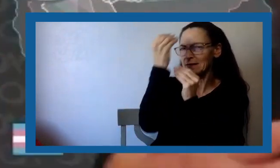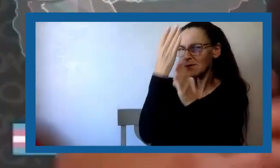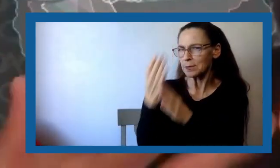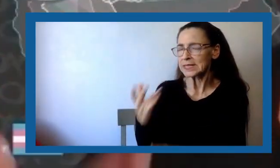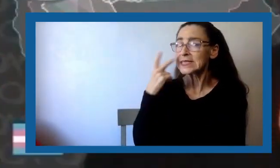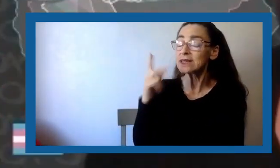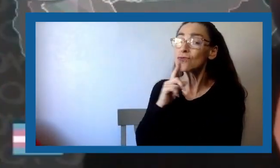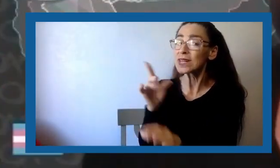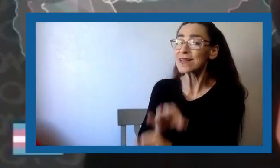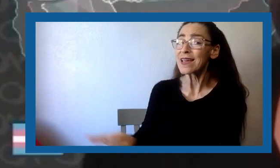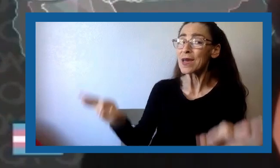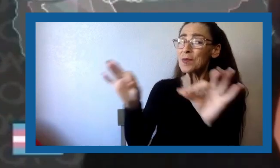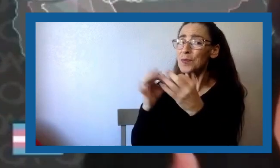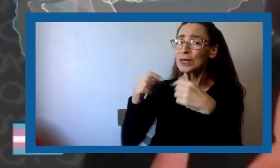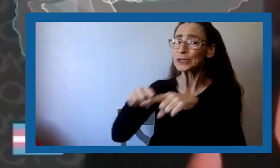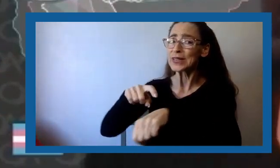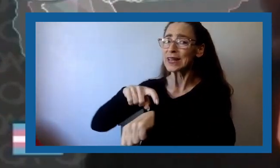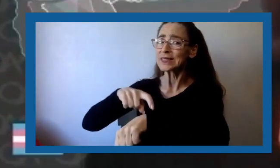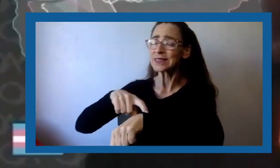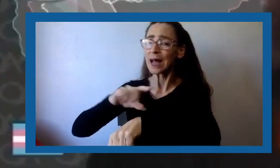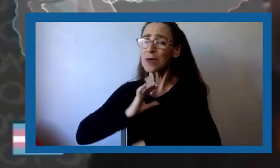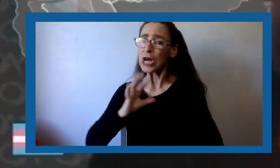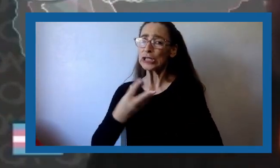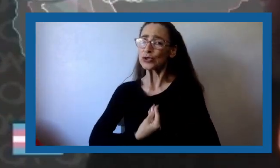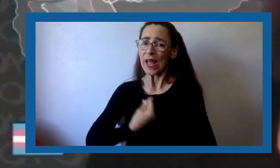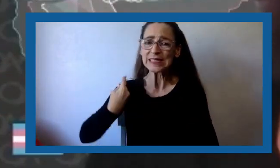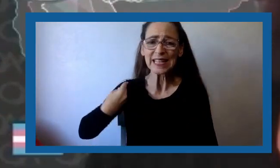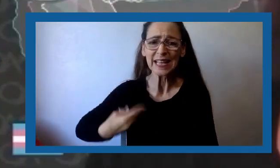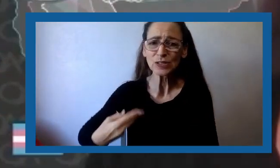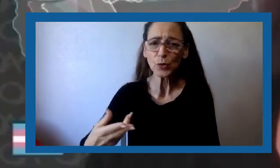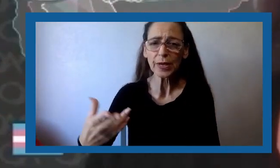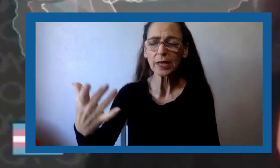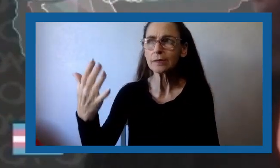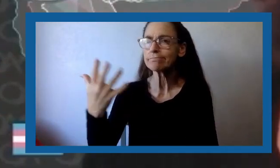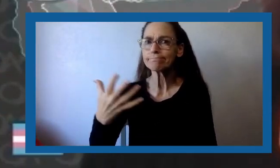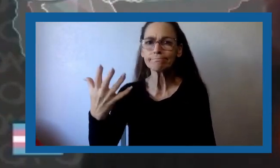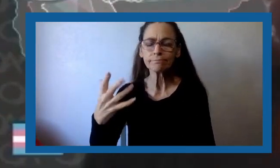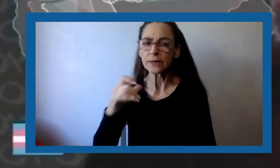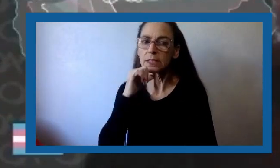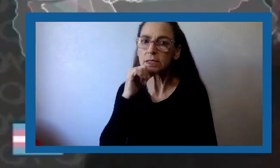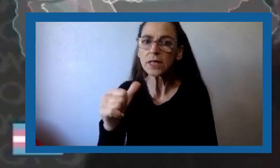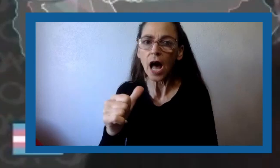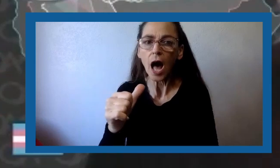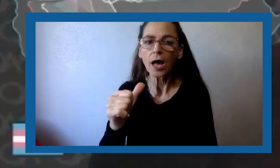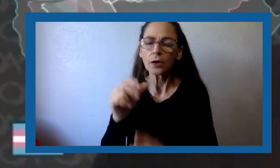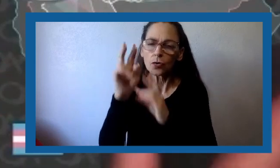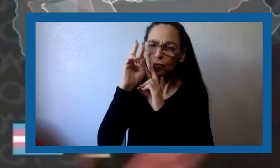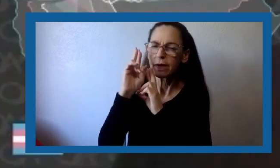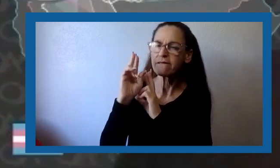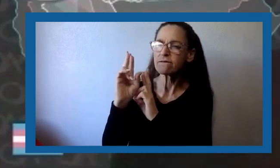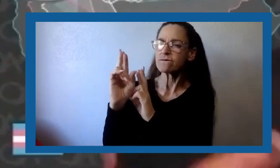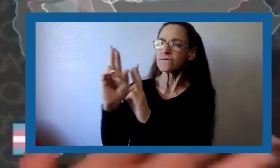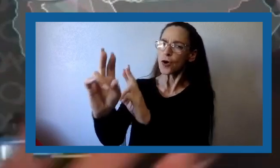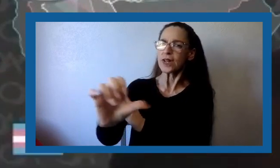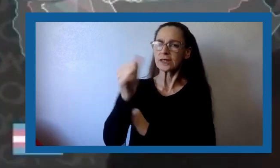but I think it's important in this time, right? Trans history is so not revered as other parts